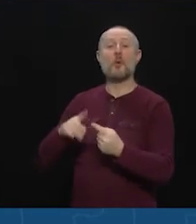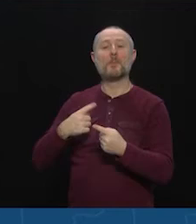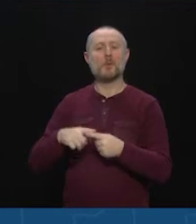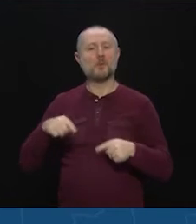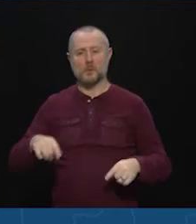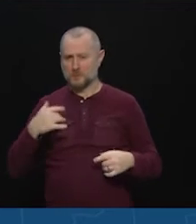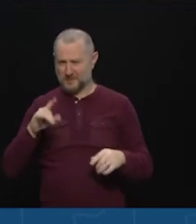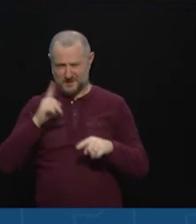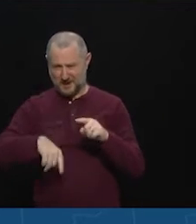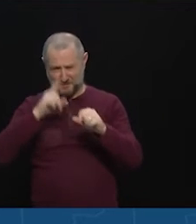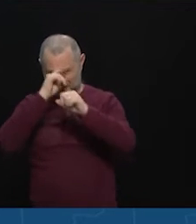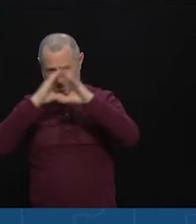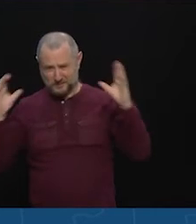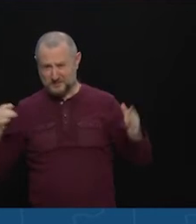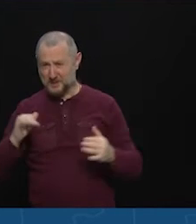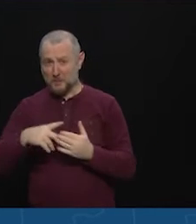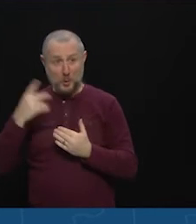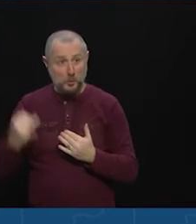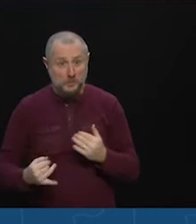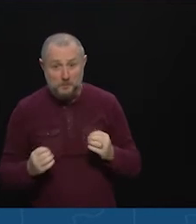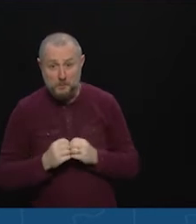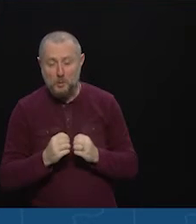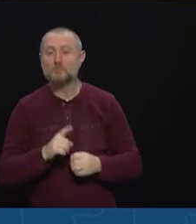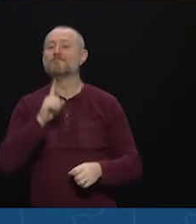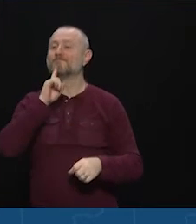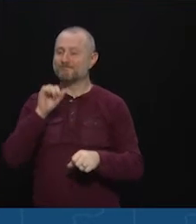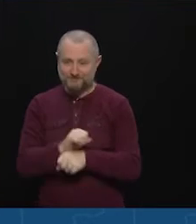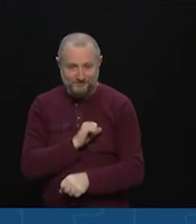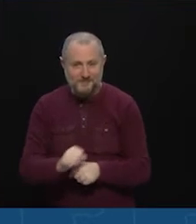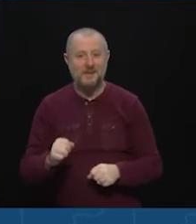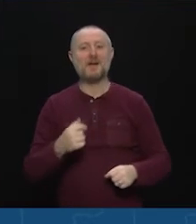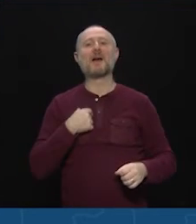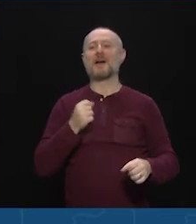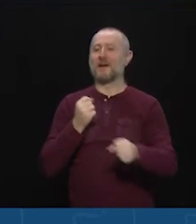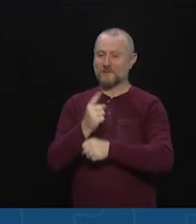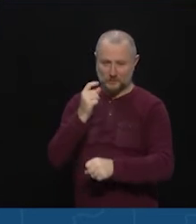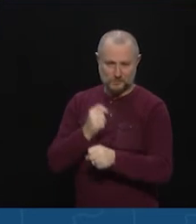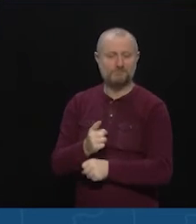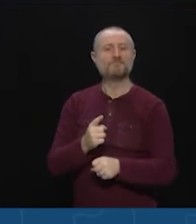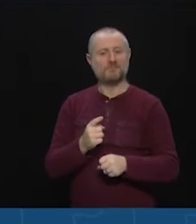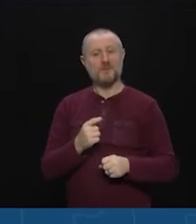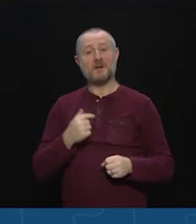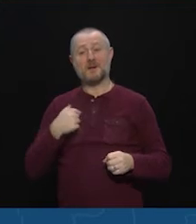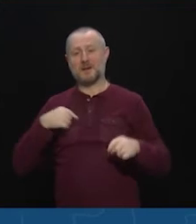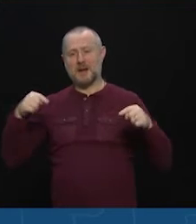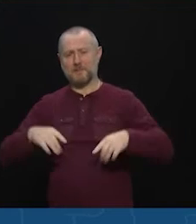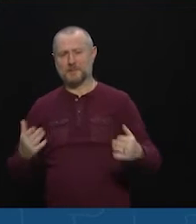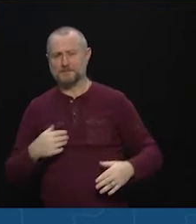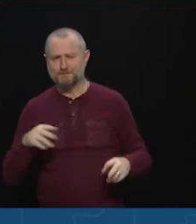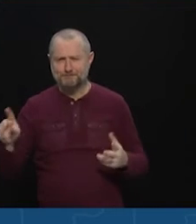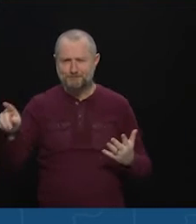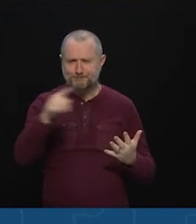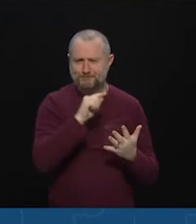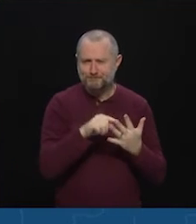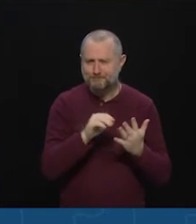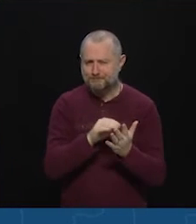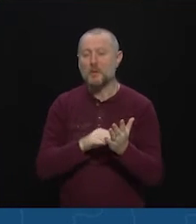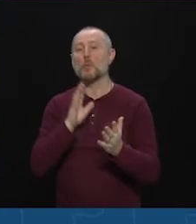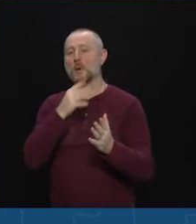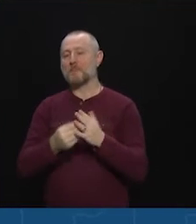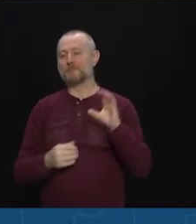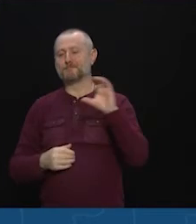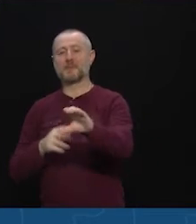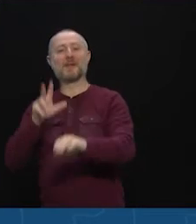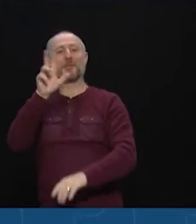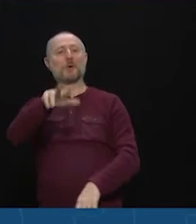there are. And I see this as I come every year, and we're going to invest another $33 million with fair-goer and pedestrian safety